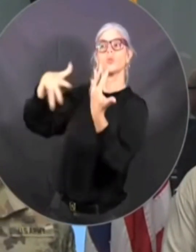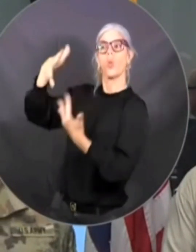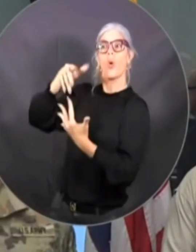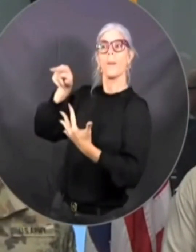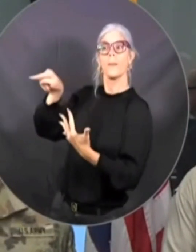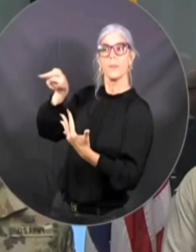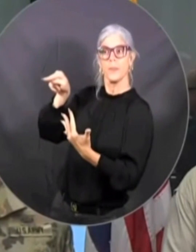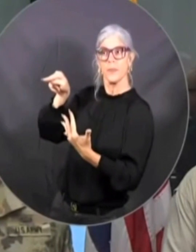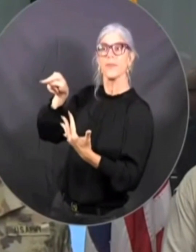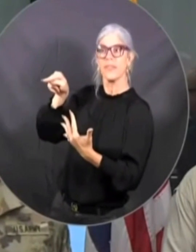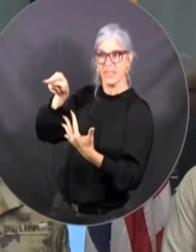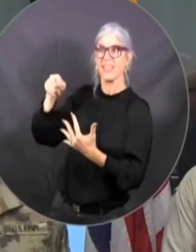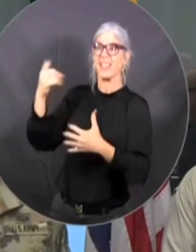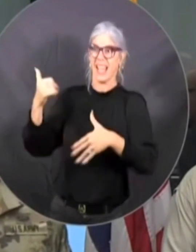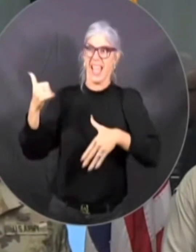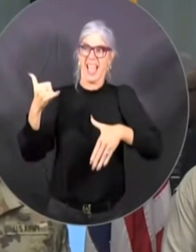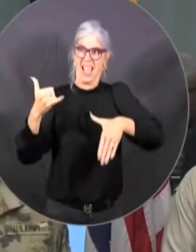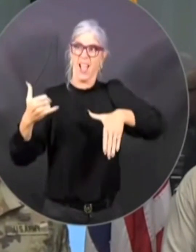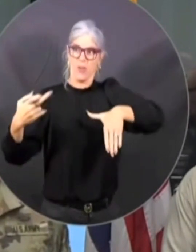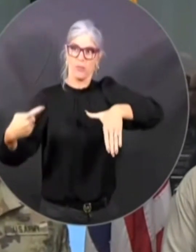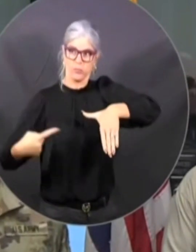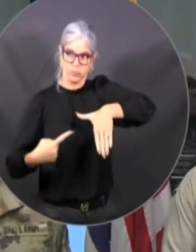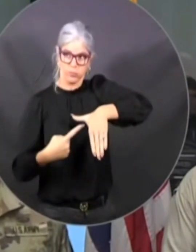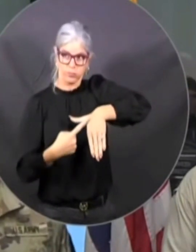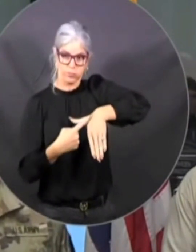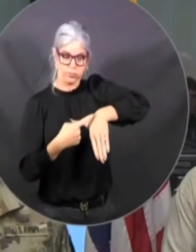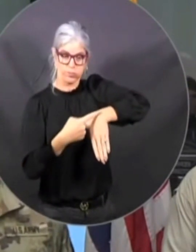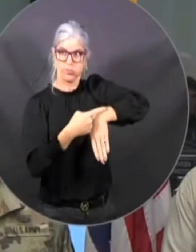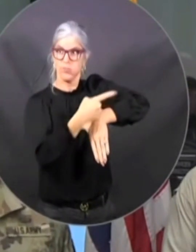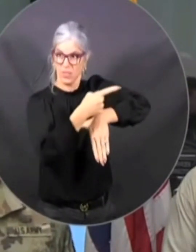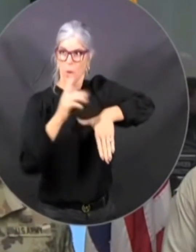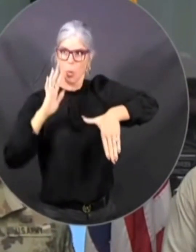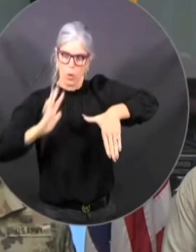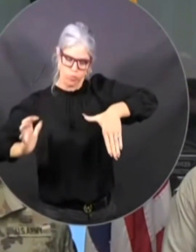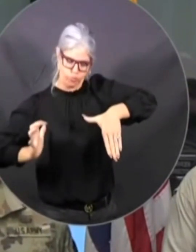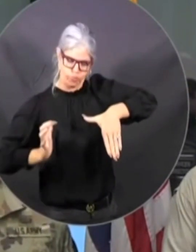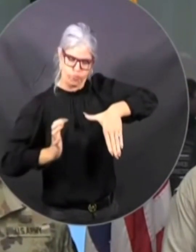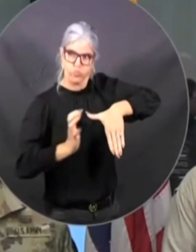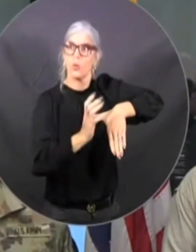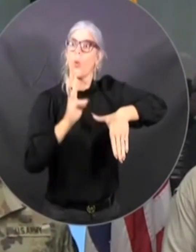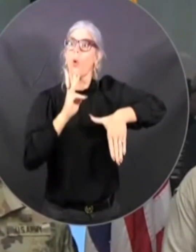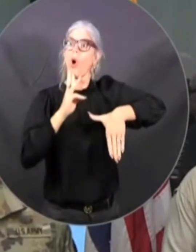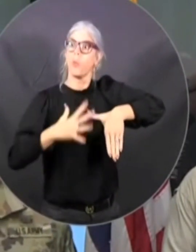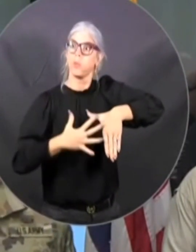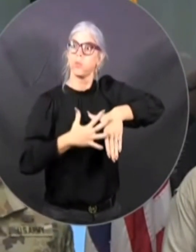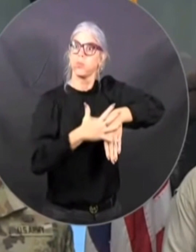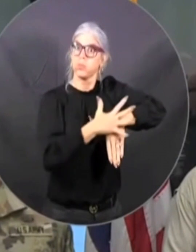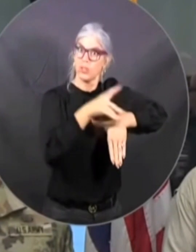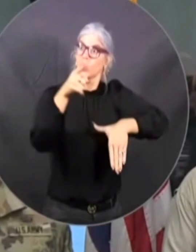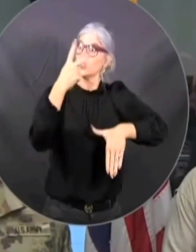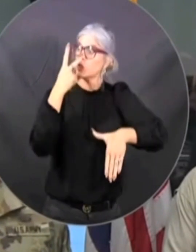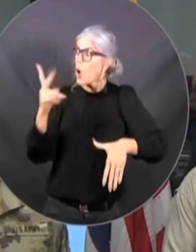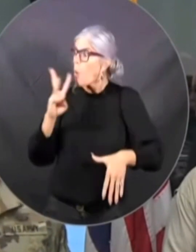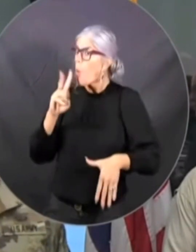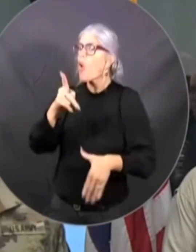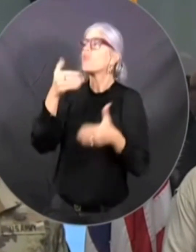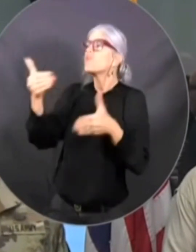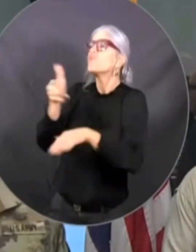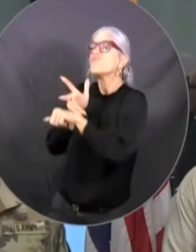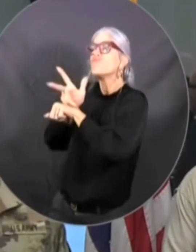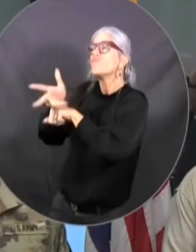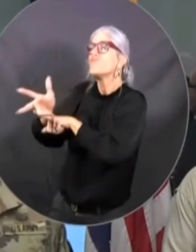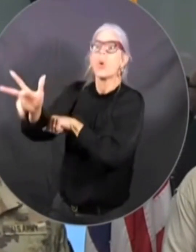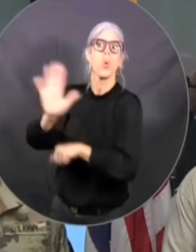streets and assume that all down power lines are still hot and live. And there's going to be people working to